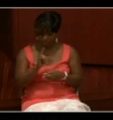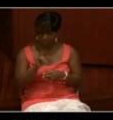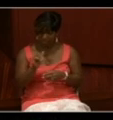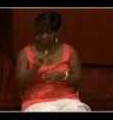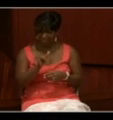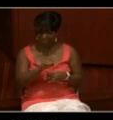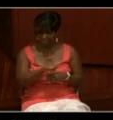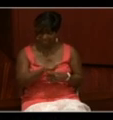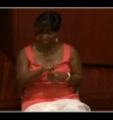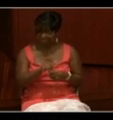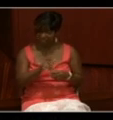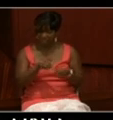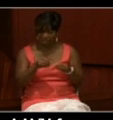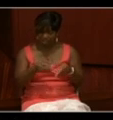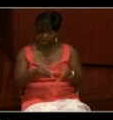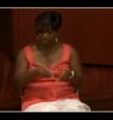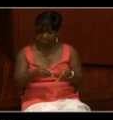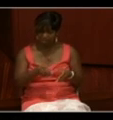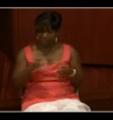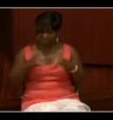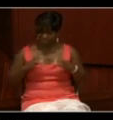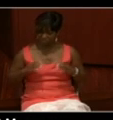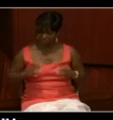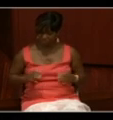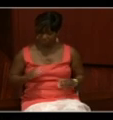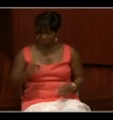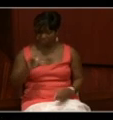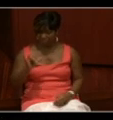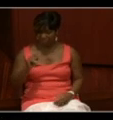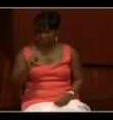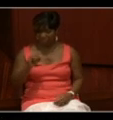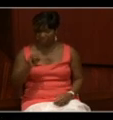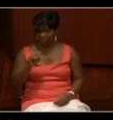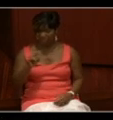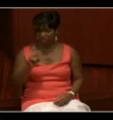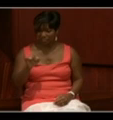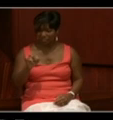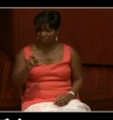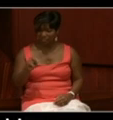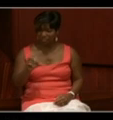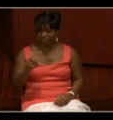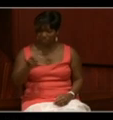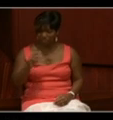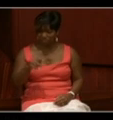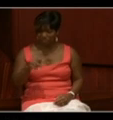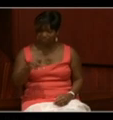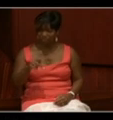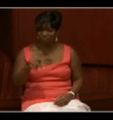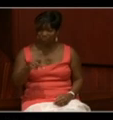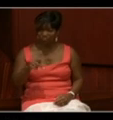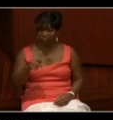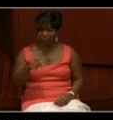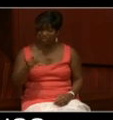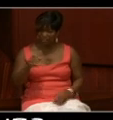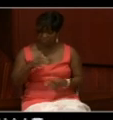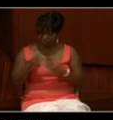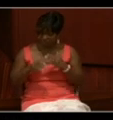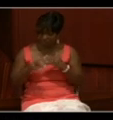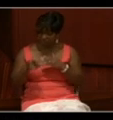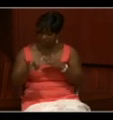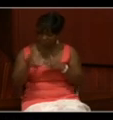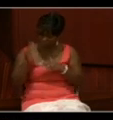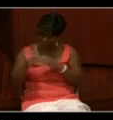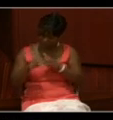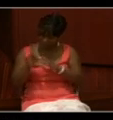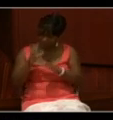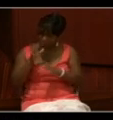their citizenship and was thus regarded by the government as a Chinese citizen. As a result, you occasionally find